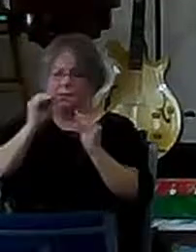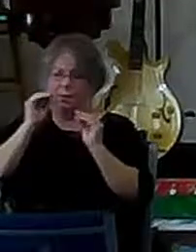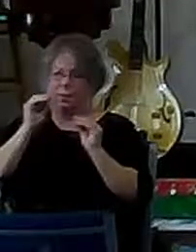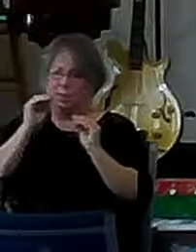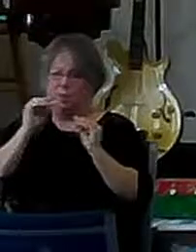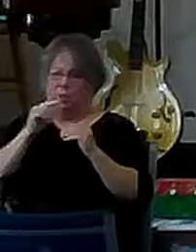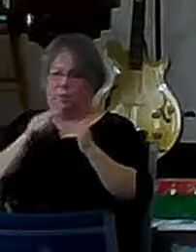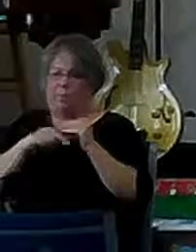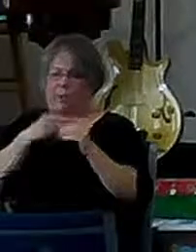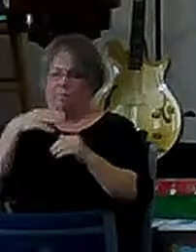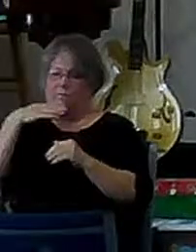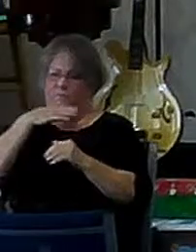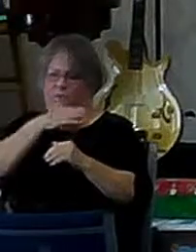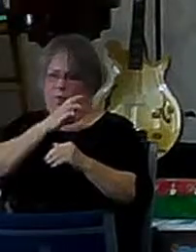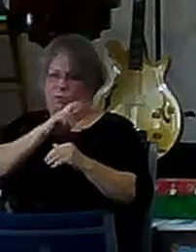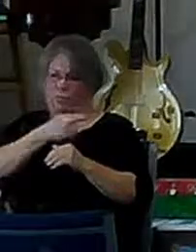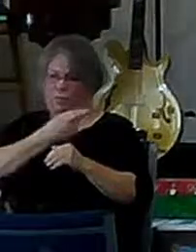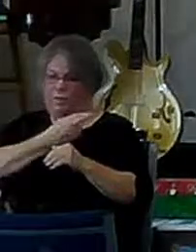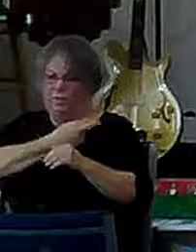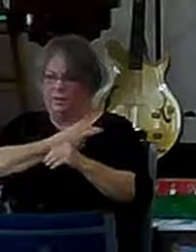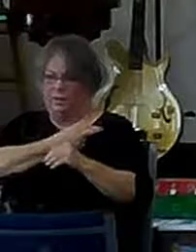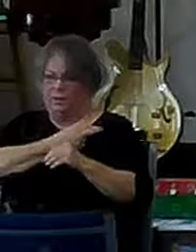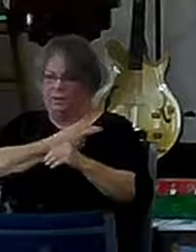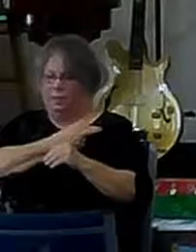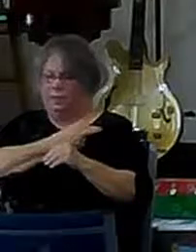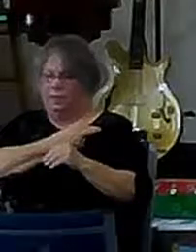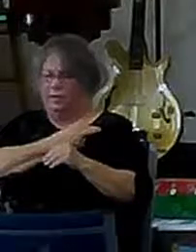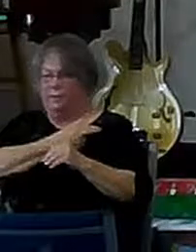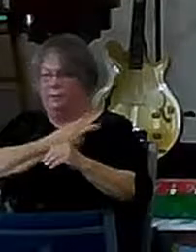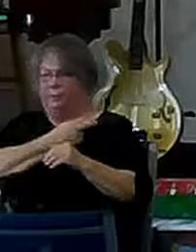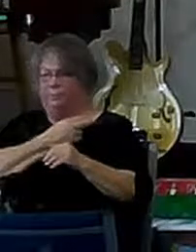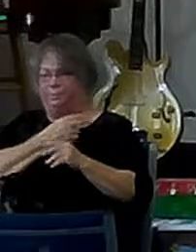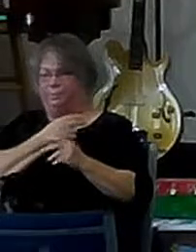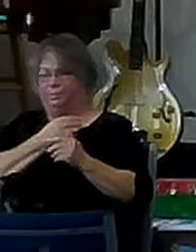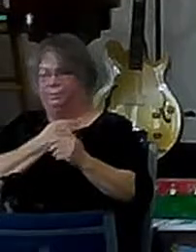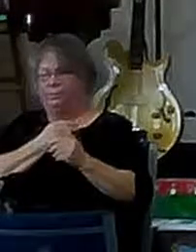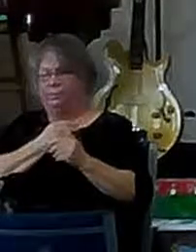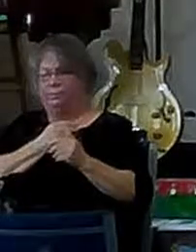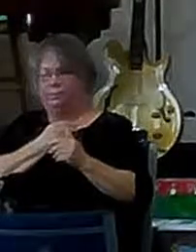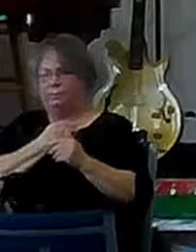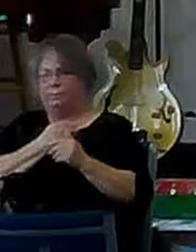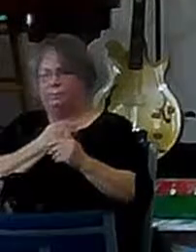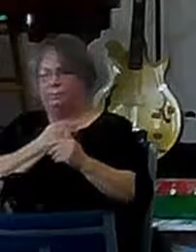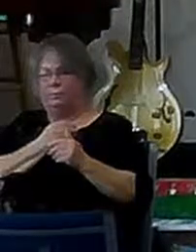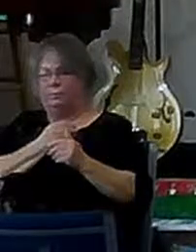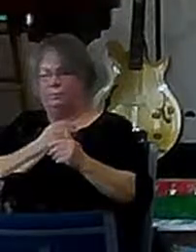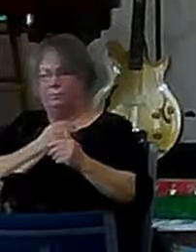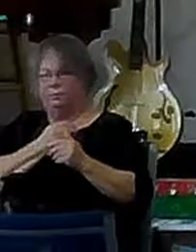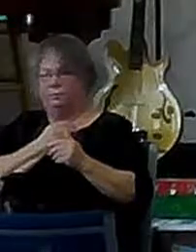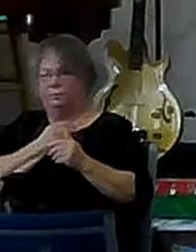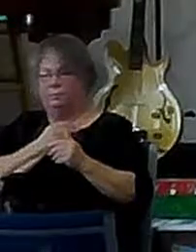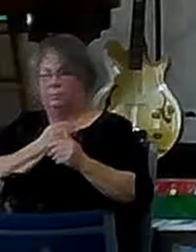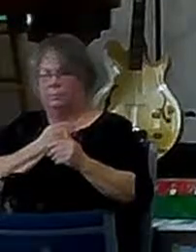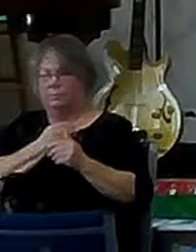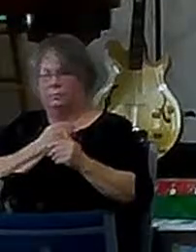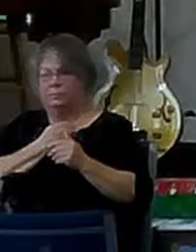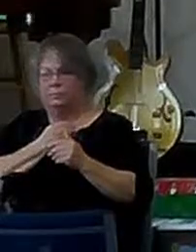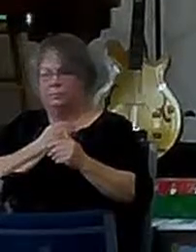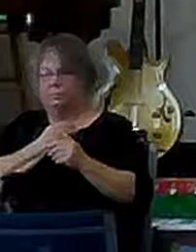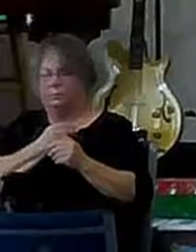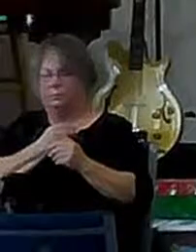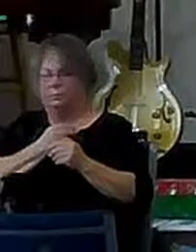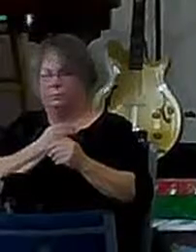And those people, they have a father and a mother. And there's a father and mother